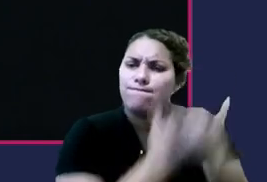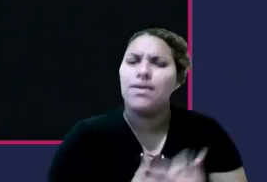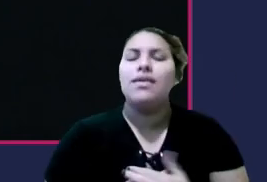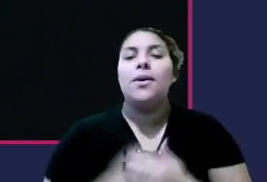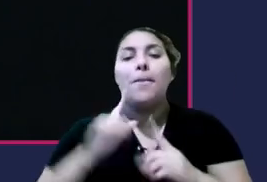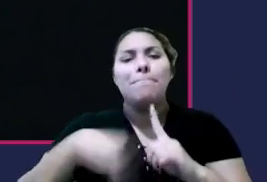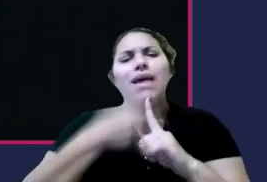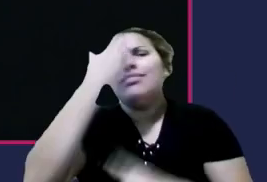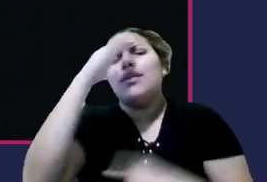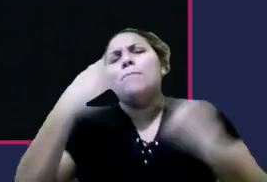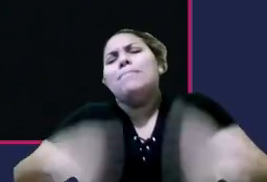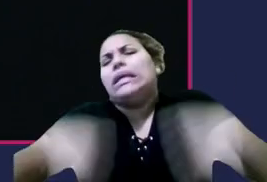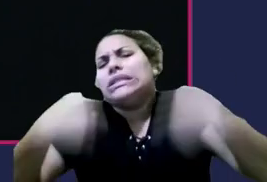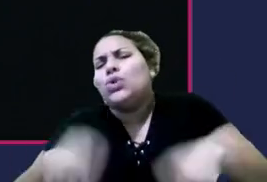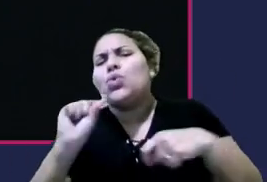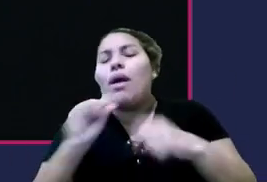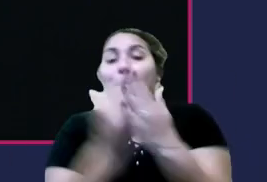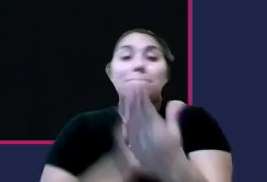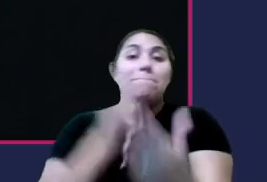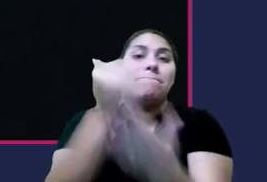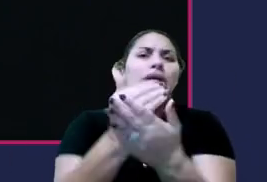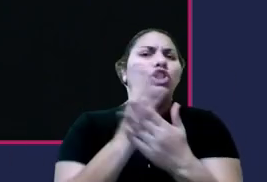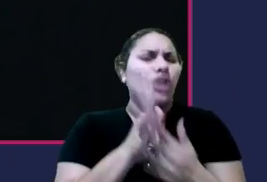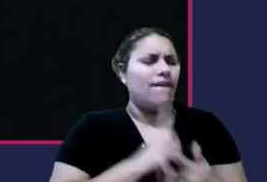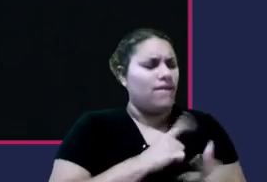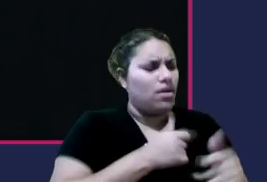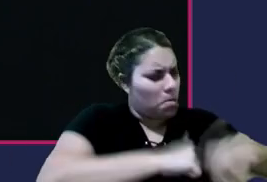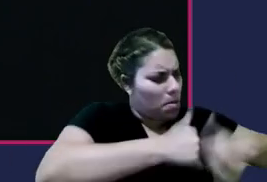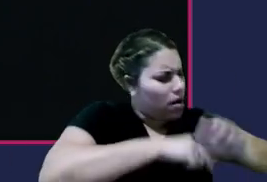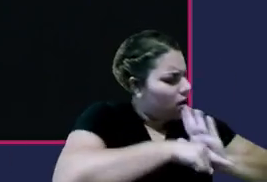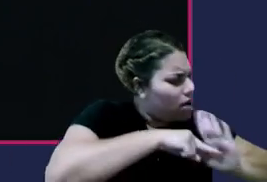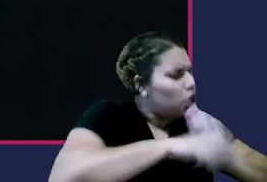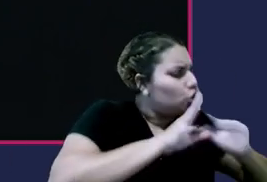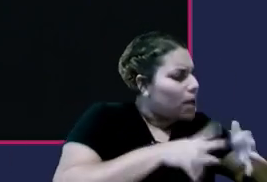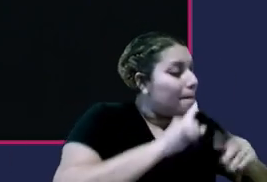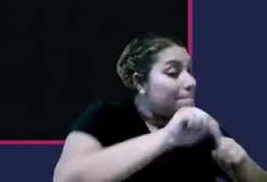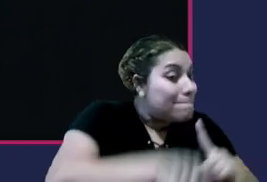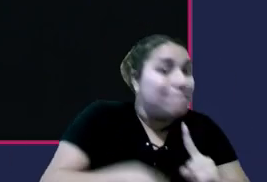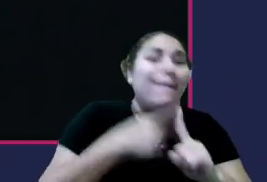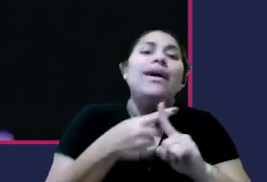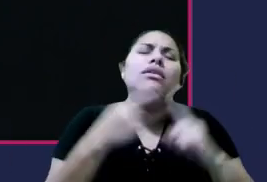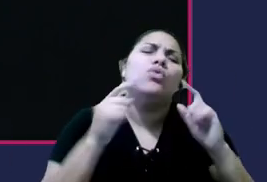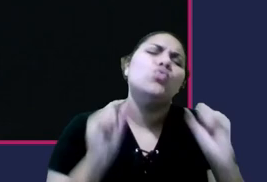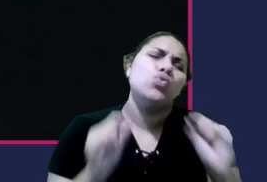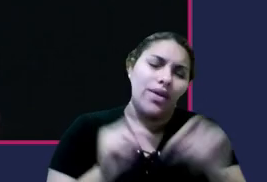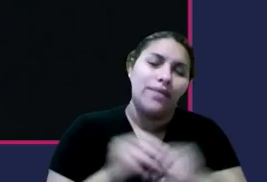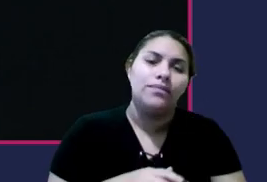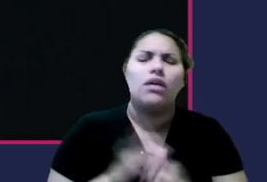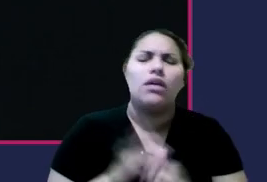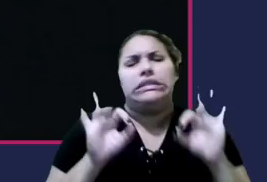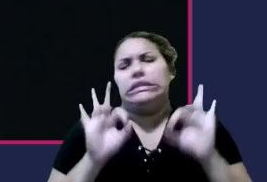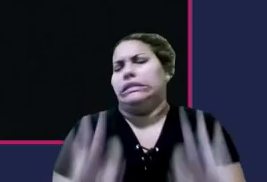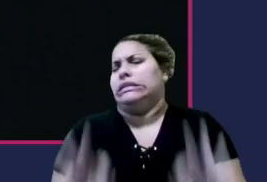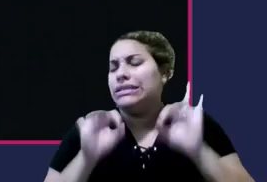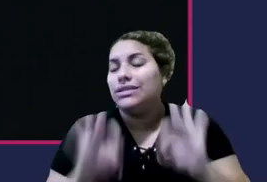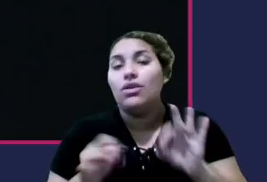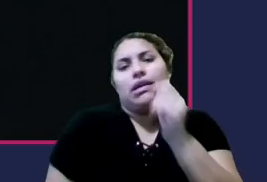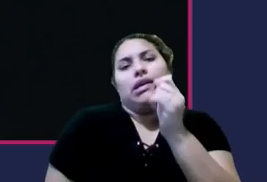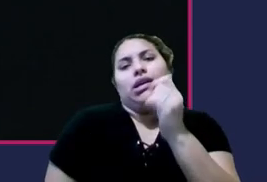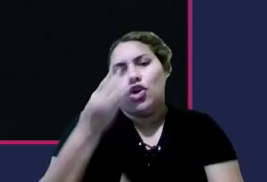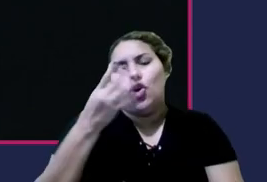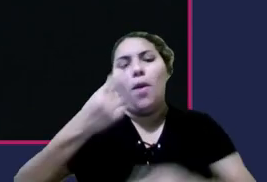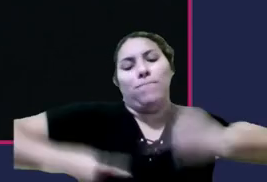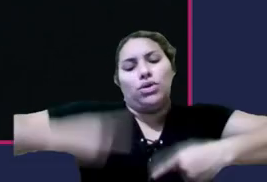submitted, to understand what needs to be done and what goes beyond what we are already assessing.